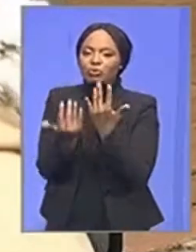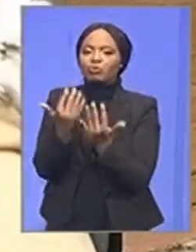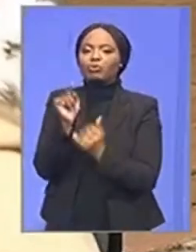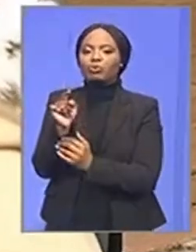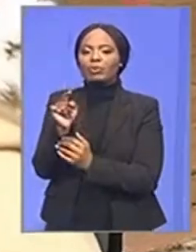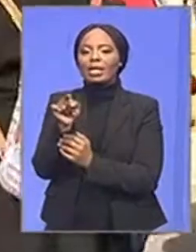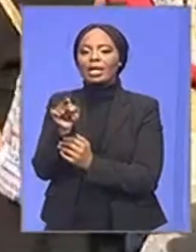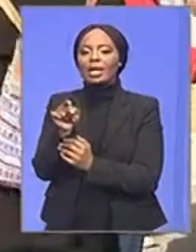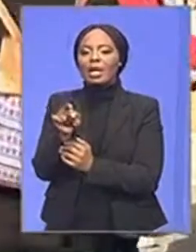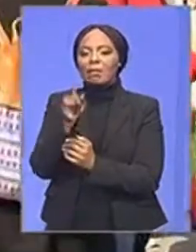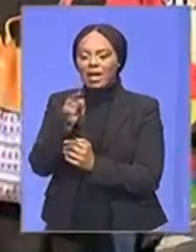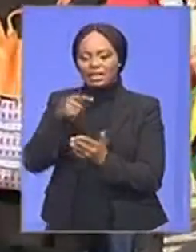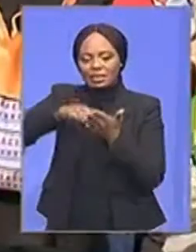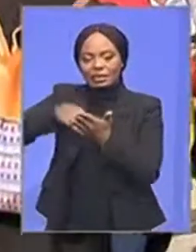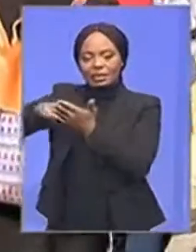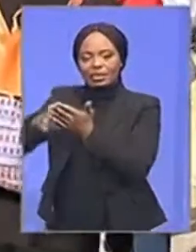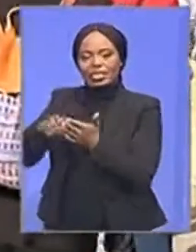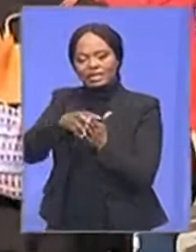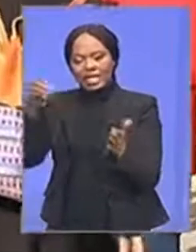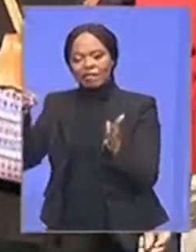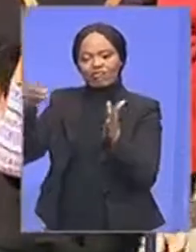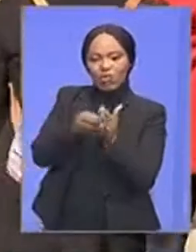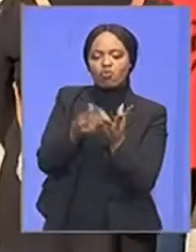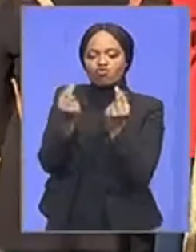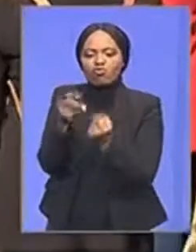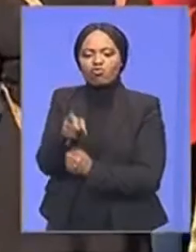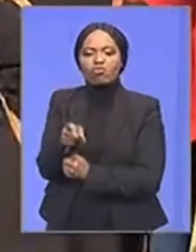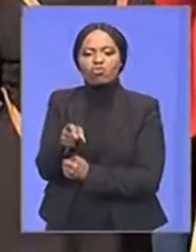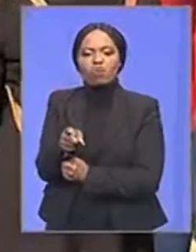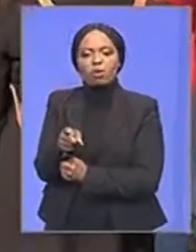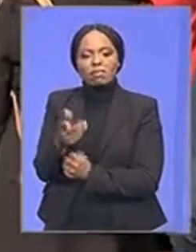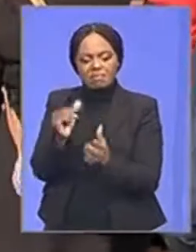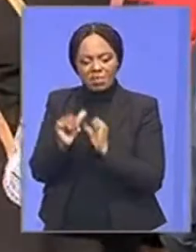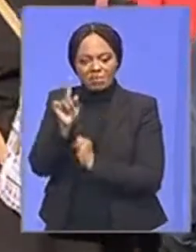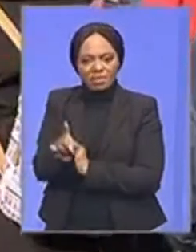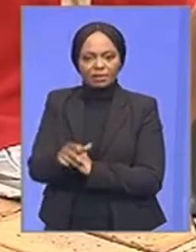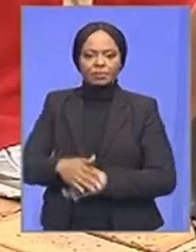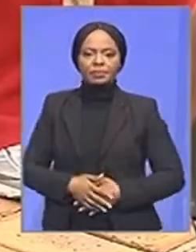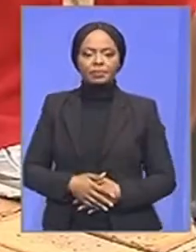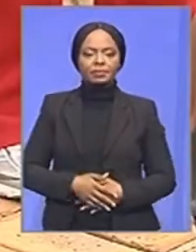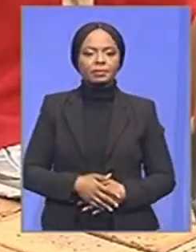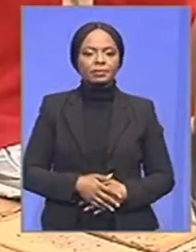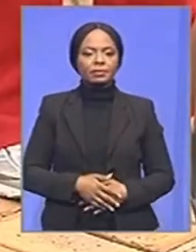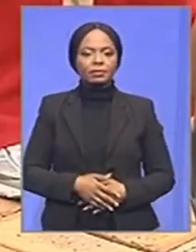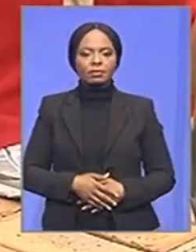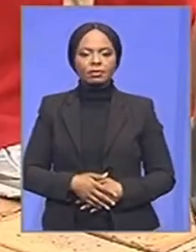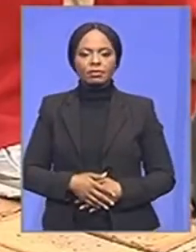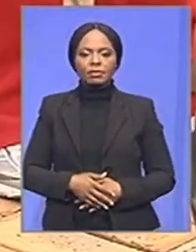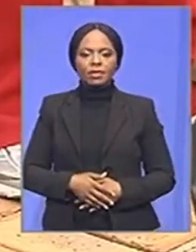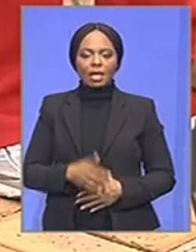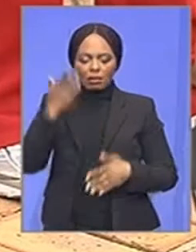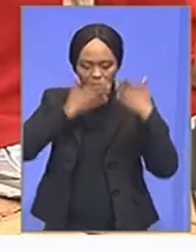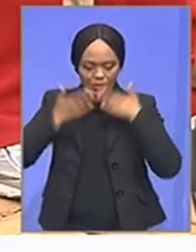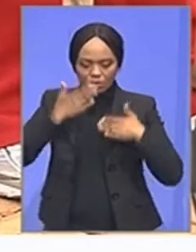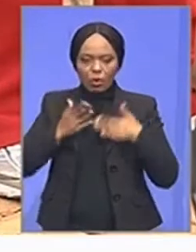batsamaya le yona badudi ba re ye ke ntlo ya botlhe yeo ba tshwanetseng go e fenya sekeze nama tsa bantano